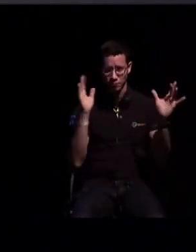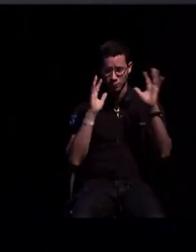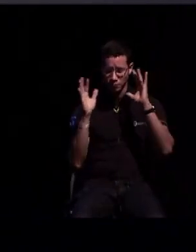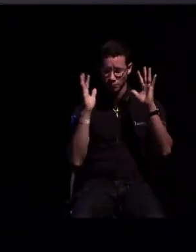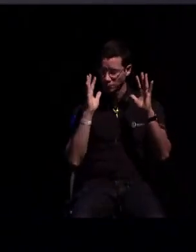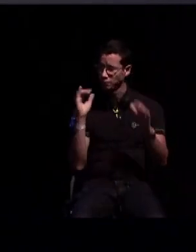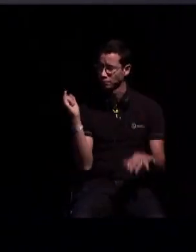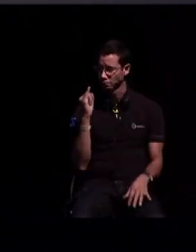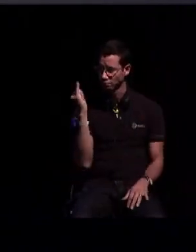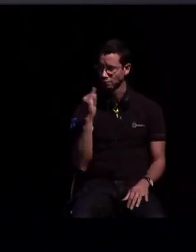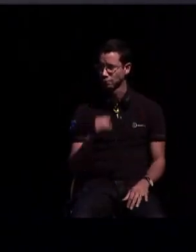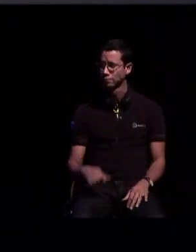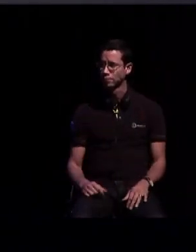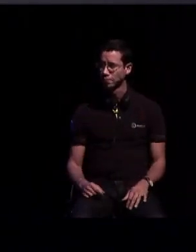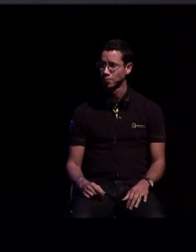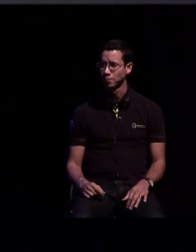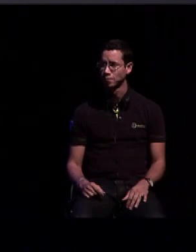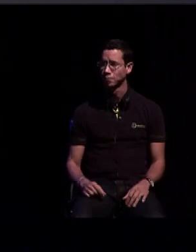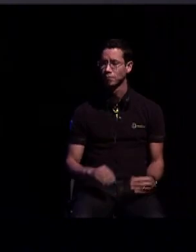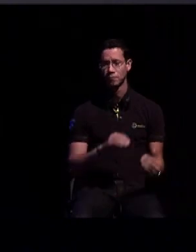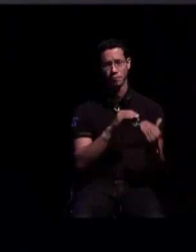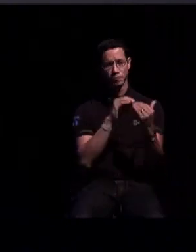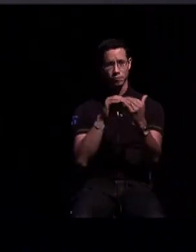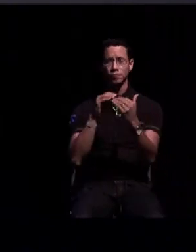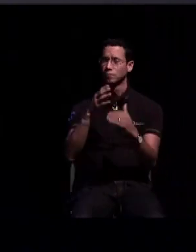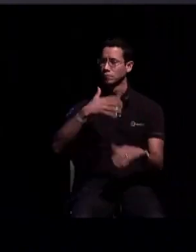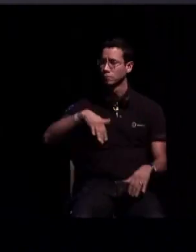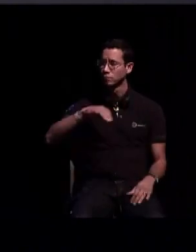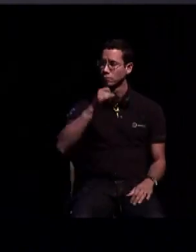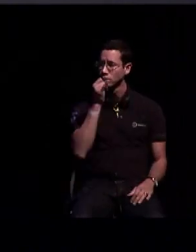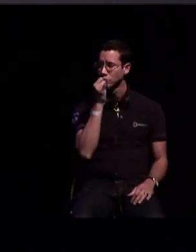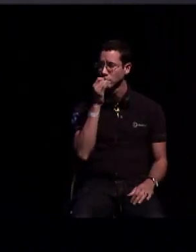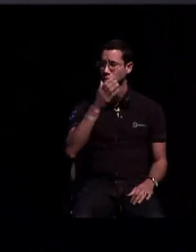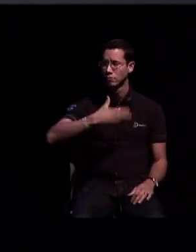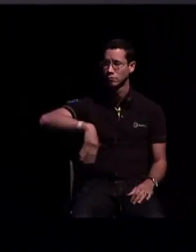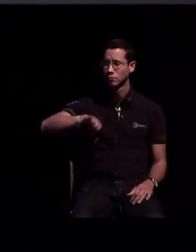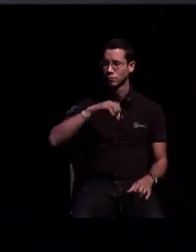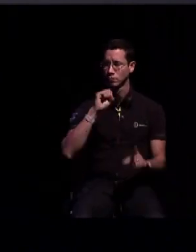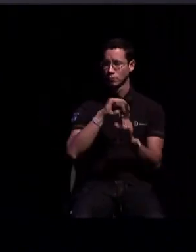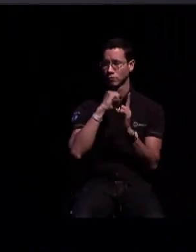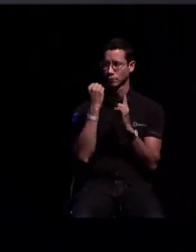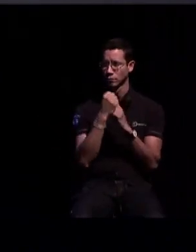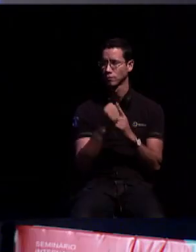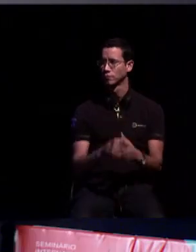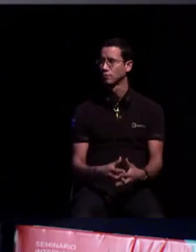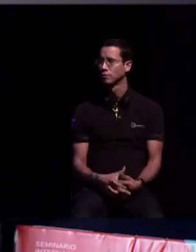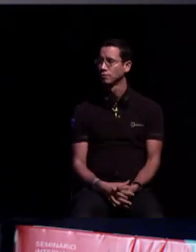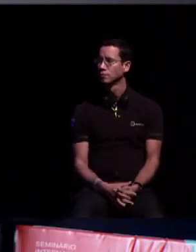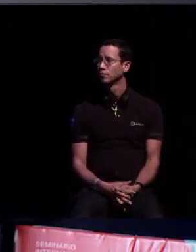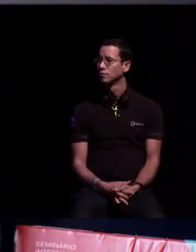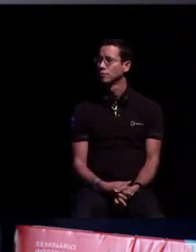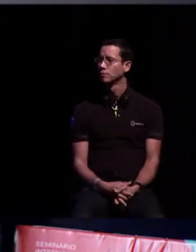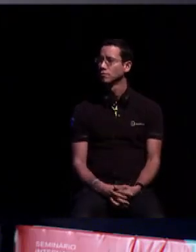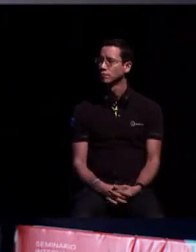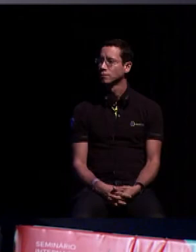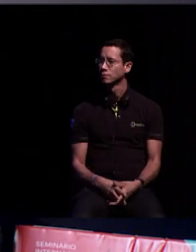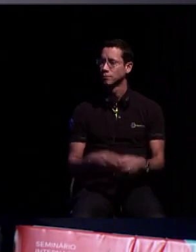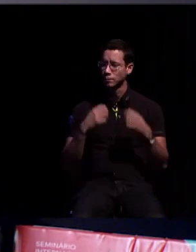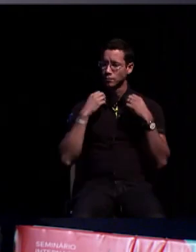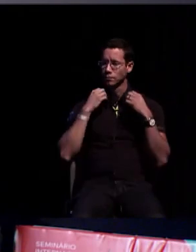com uma reorientação né, de próprios consensos que existem aqui, enfim, na nossa sociedade.